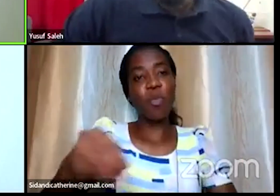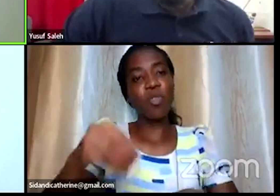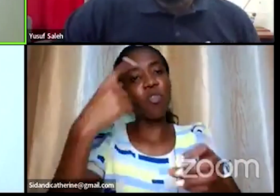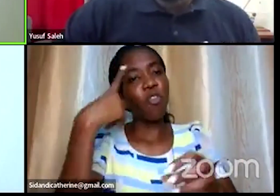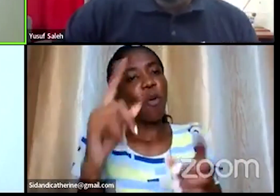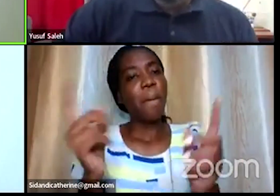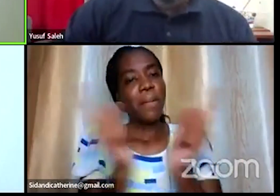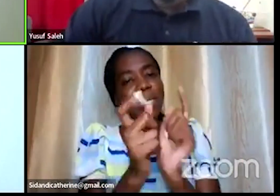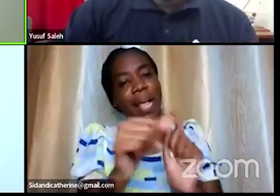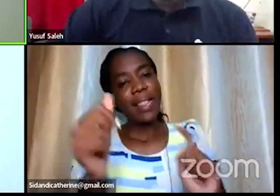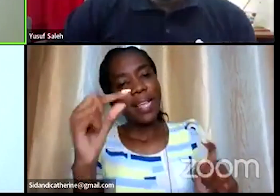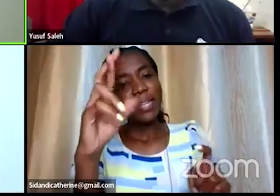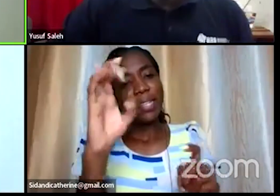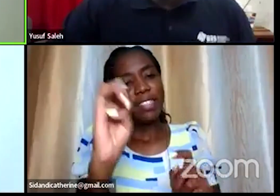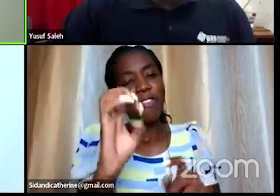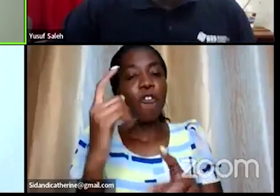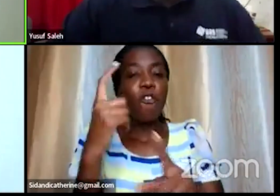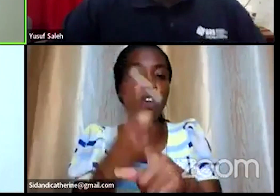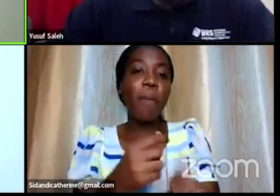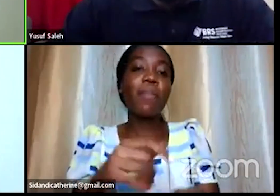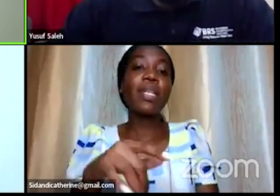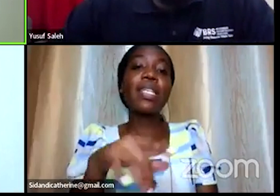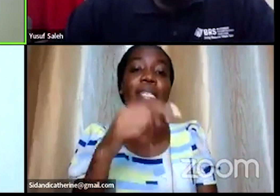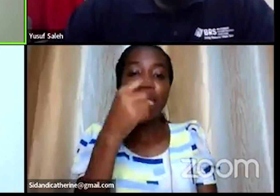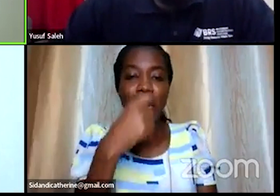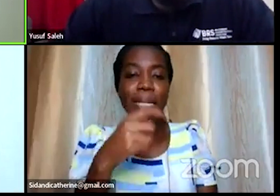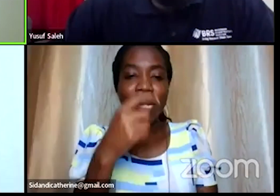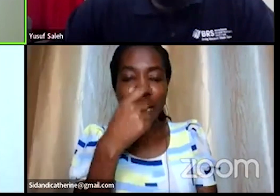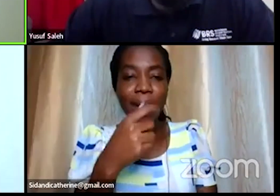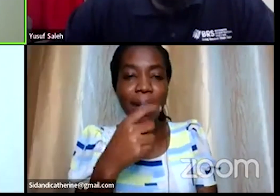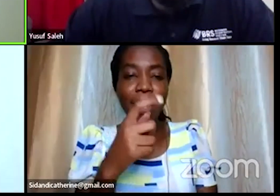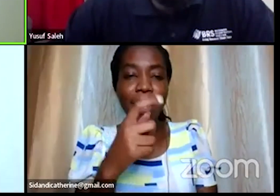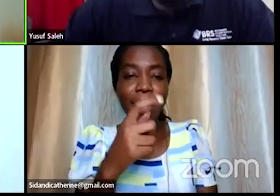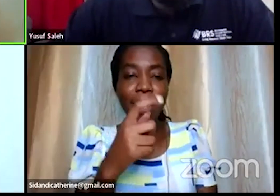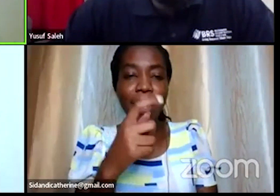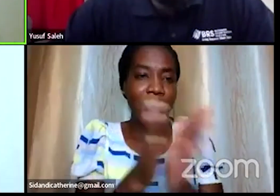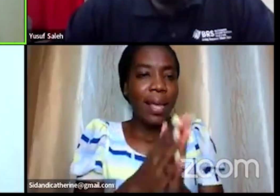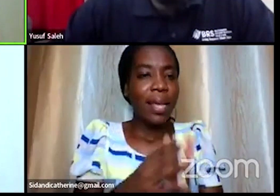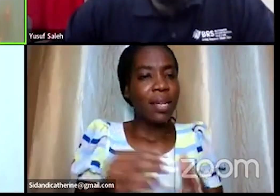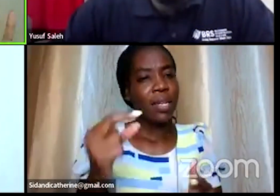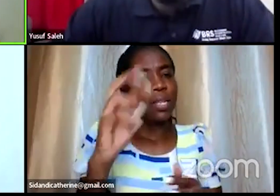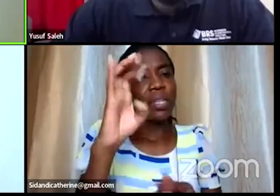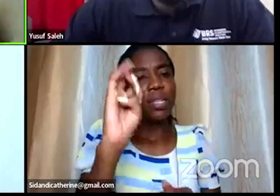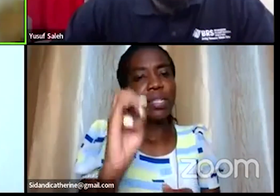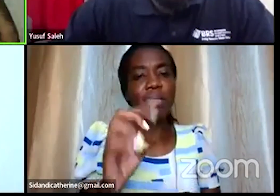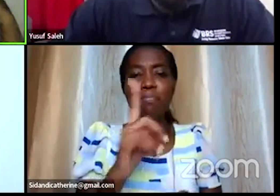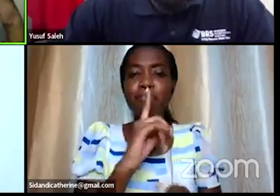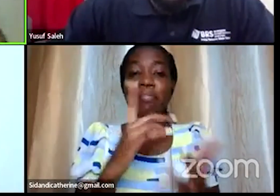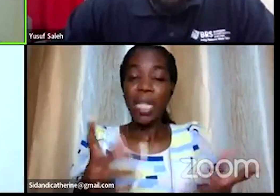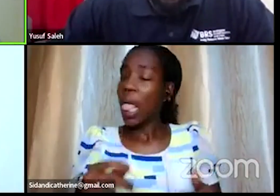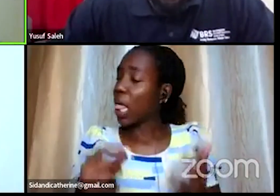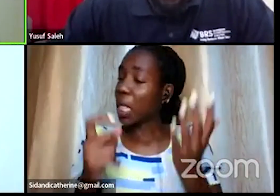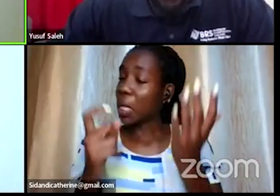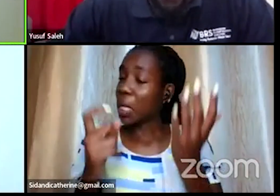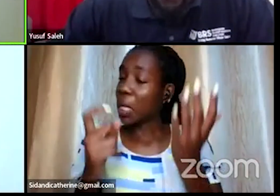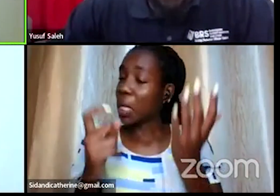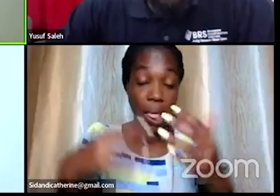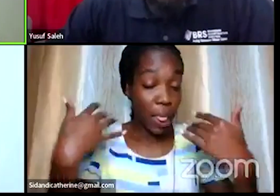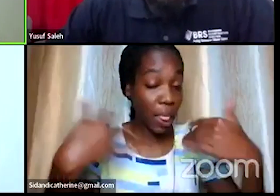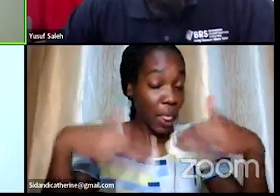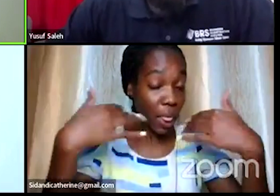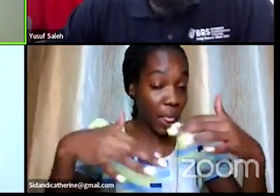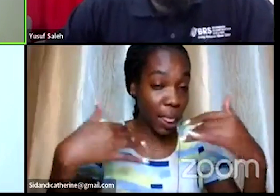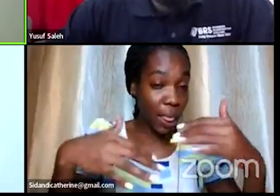Grace from Tanzania. And Grace has promised that the Swahili she drops here will be that one that we can